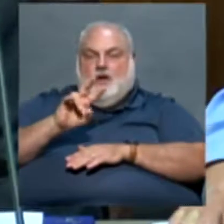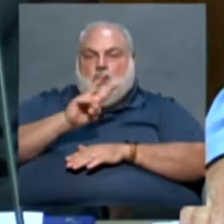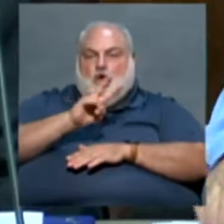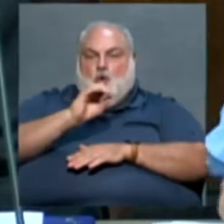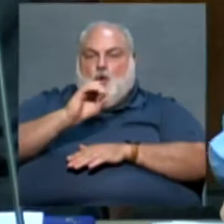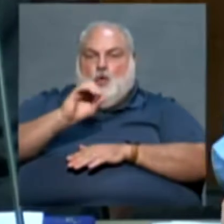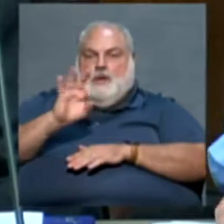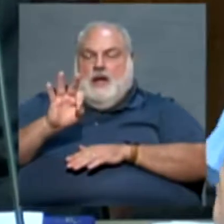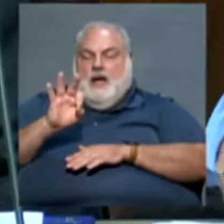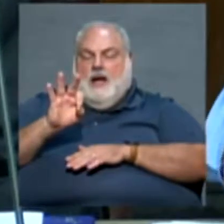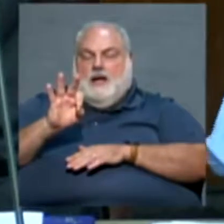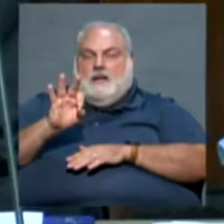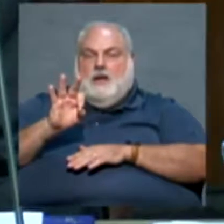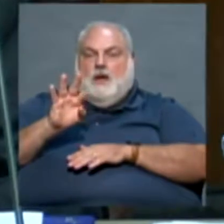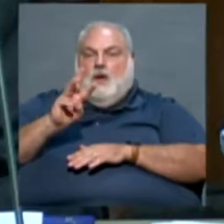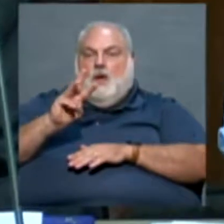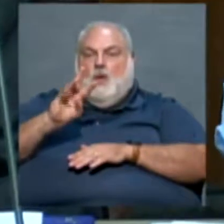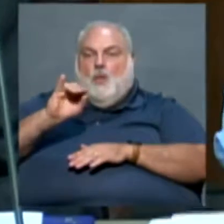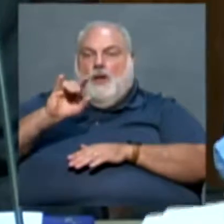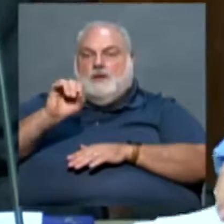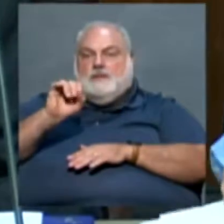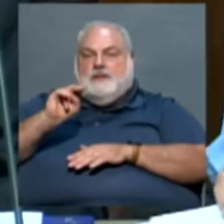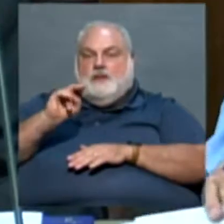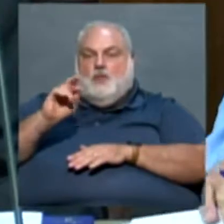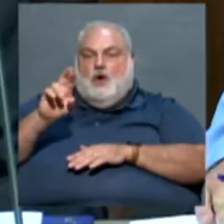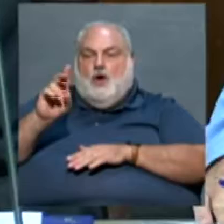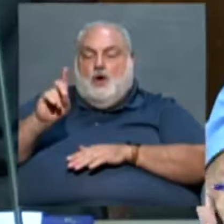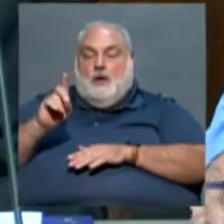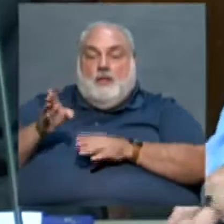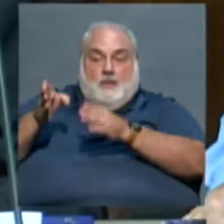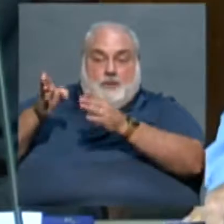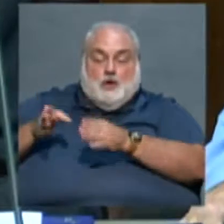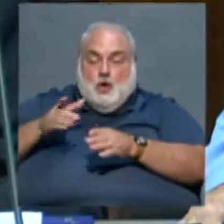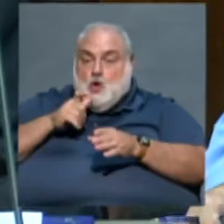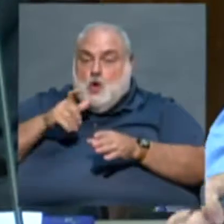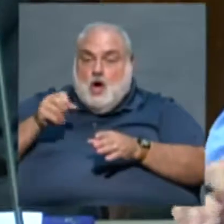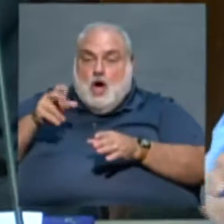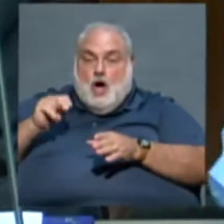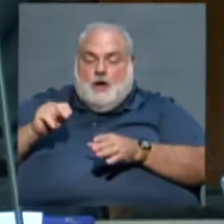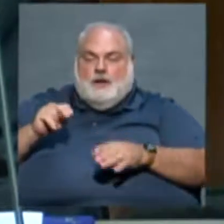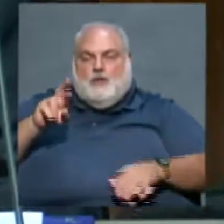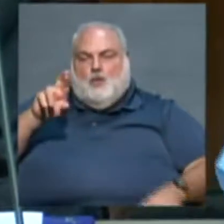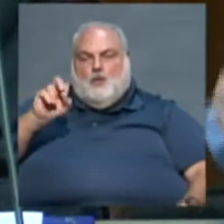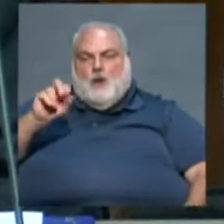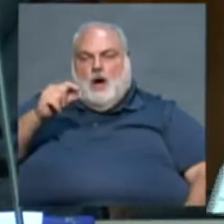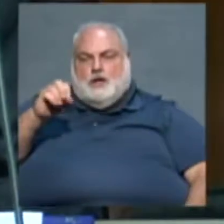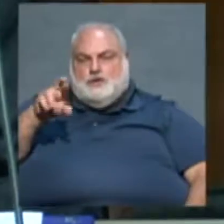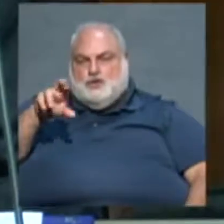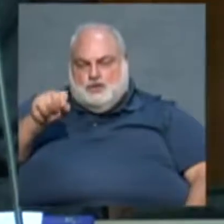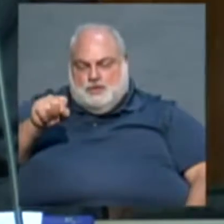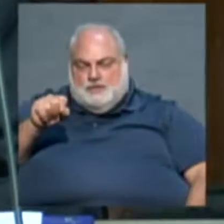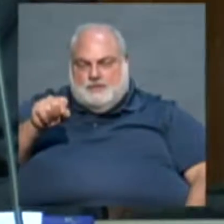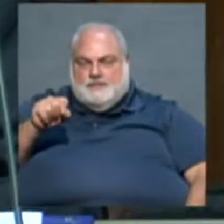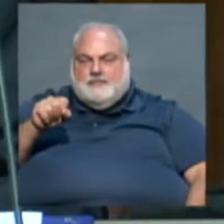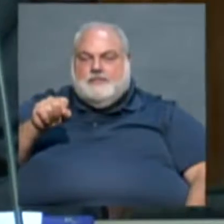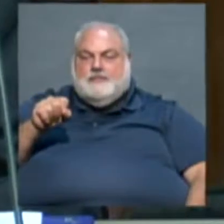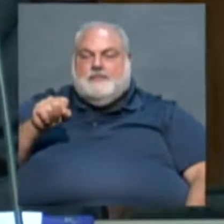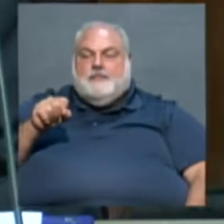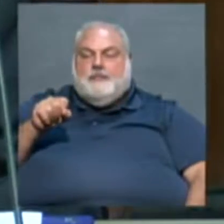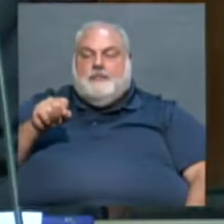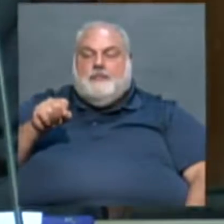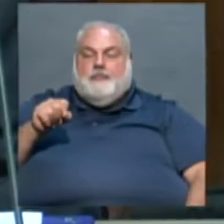Road. Is owned by Henry Rogers and Kenny Whitfield with Perry's Pennies LLC as the applicant.